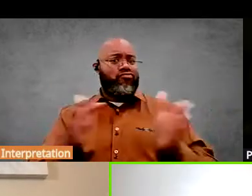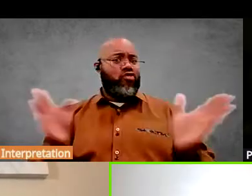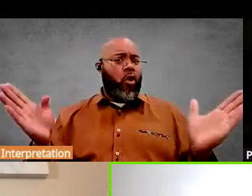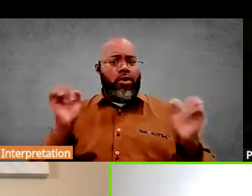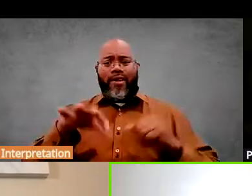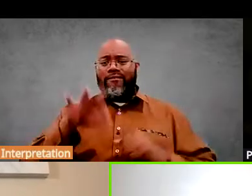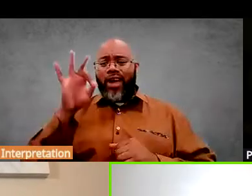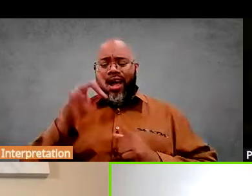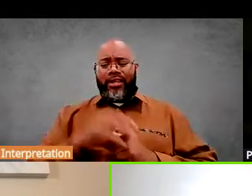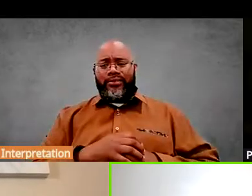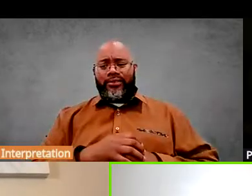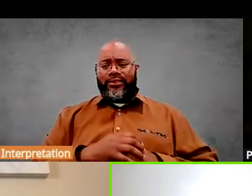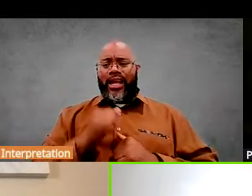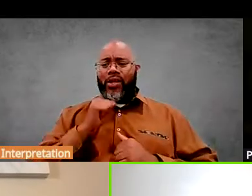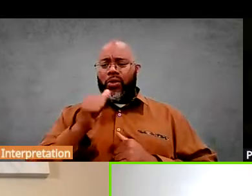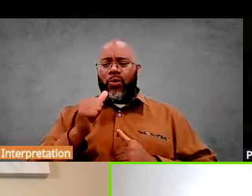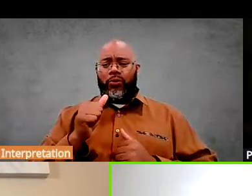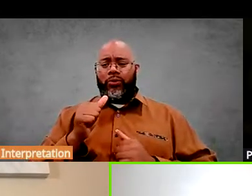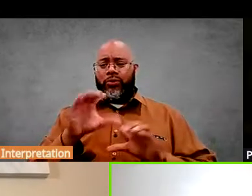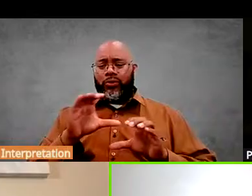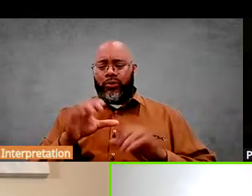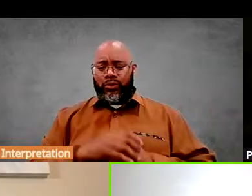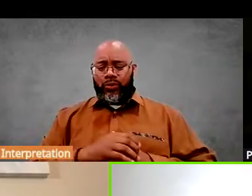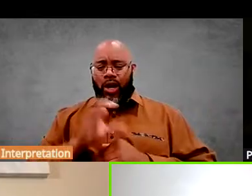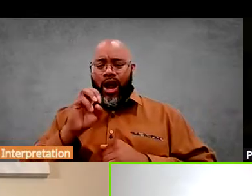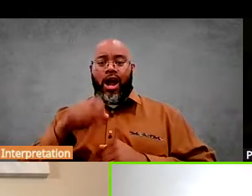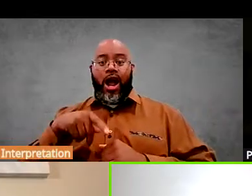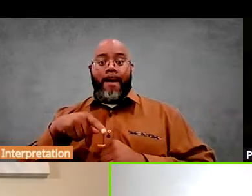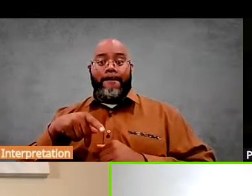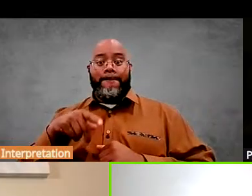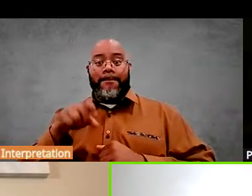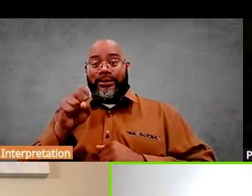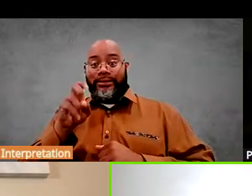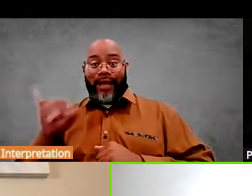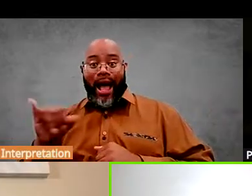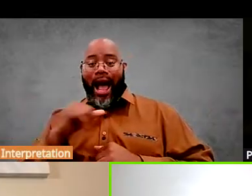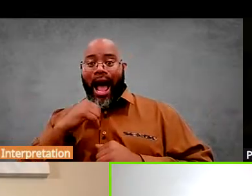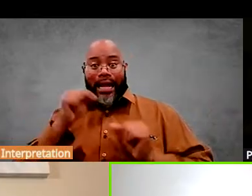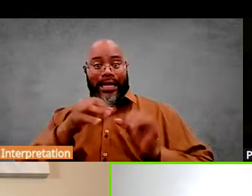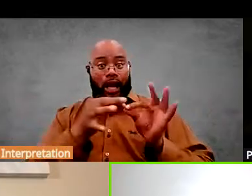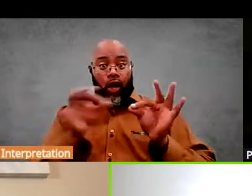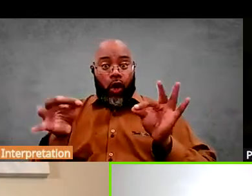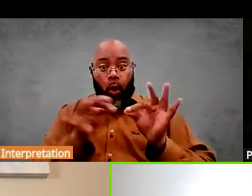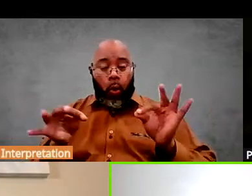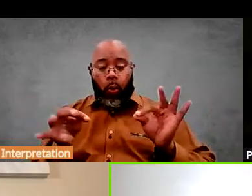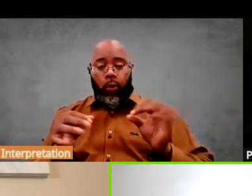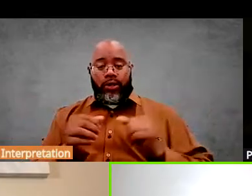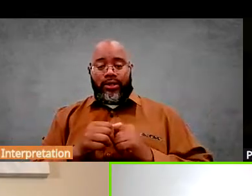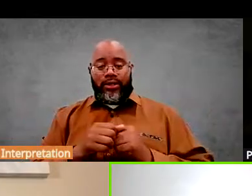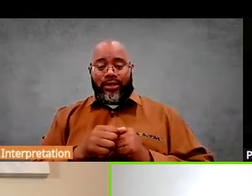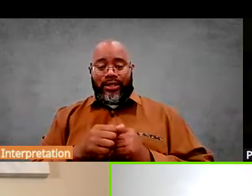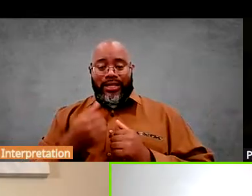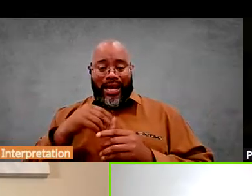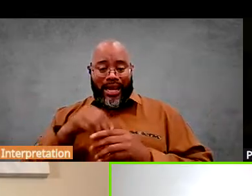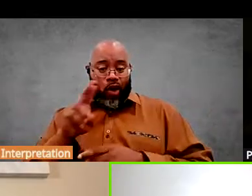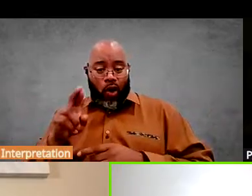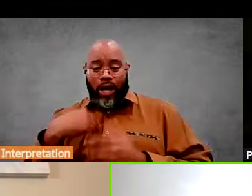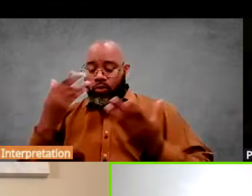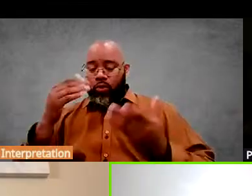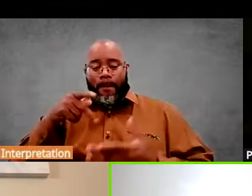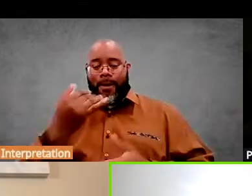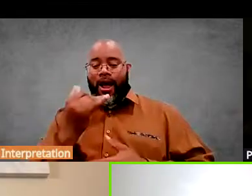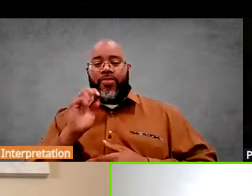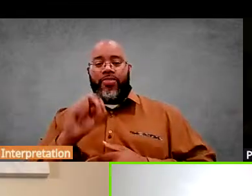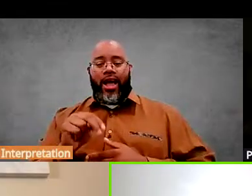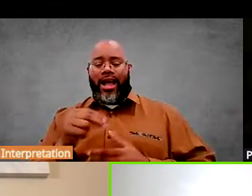find. I didn't do comp sci, I can code, but I code in R. Mhm. I don't know Python and I haven't needed